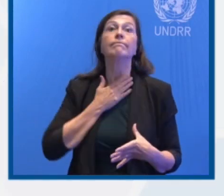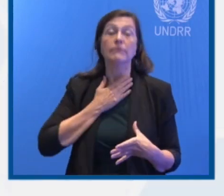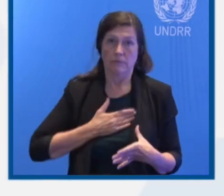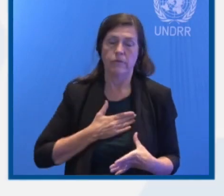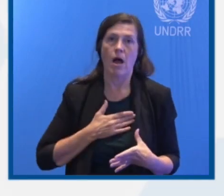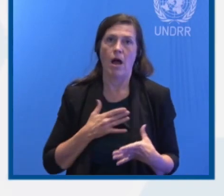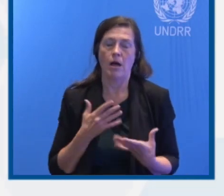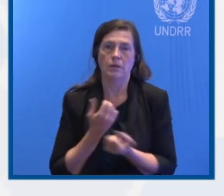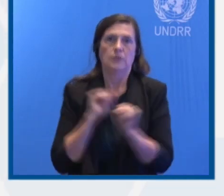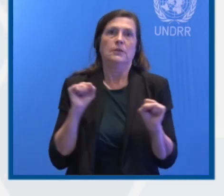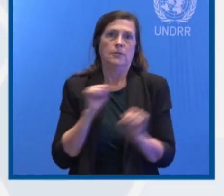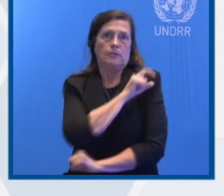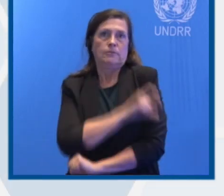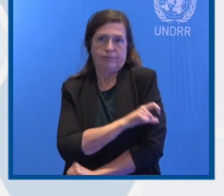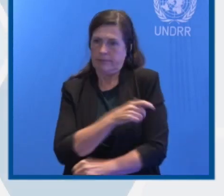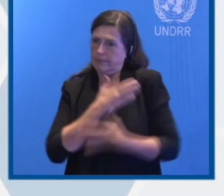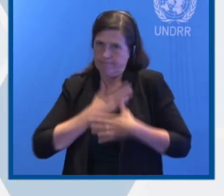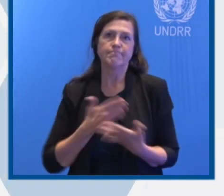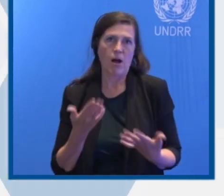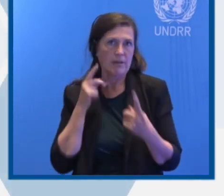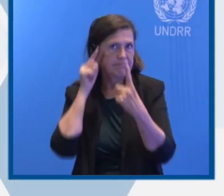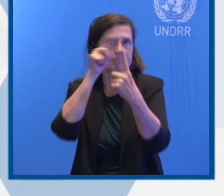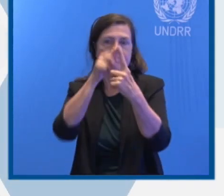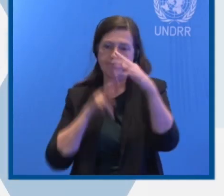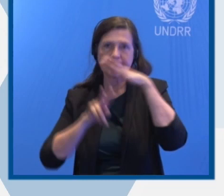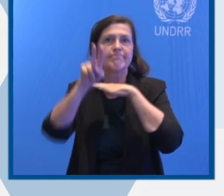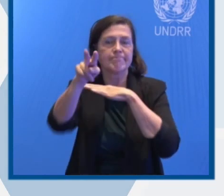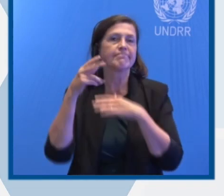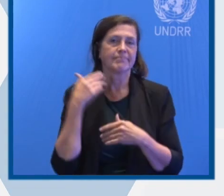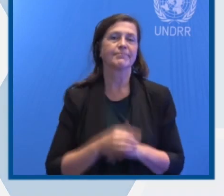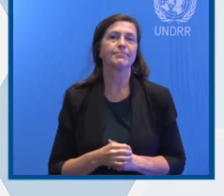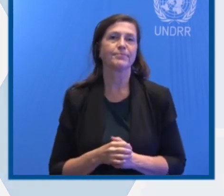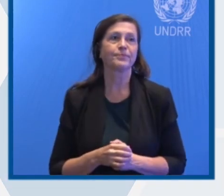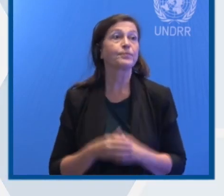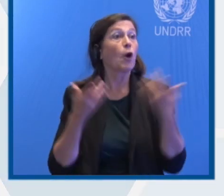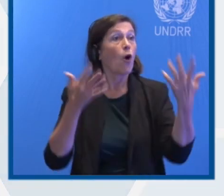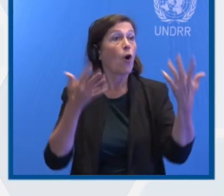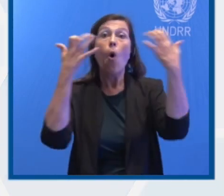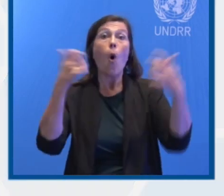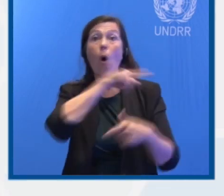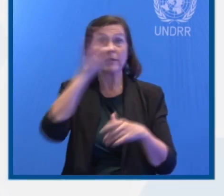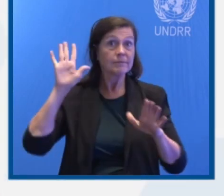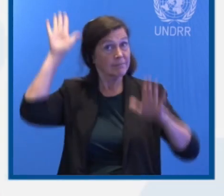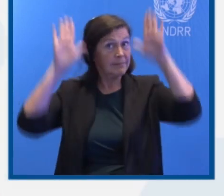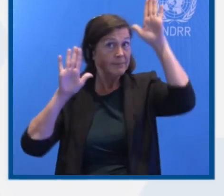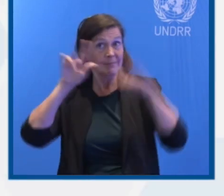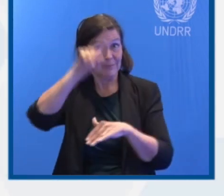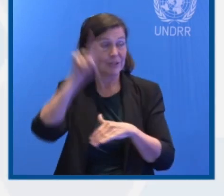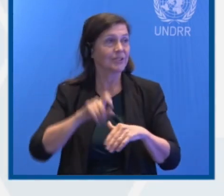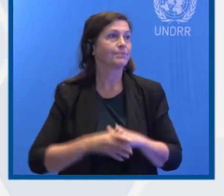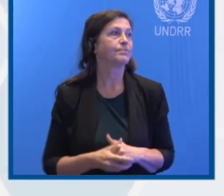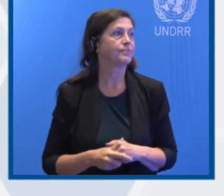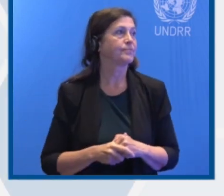Thank you very much, Rob, for that answer. Are there any questions from the floor here? Oh, there's a lot. The lady here